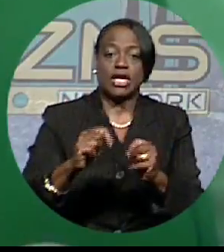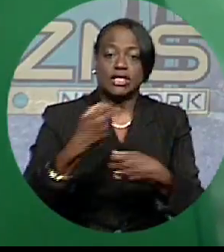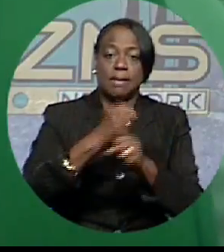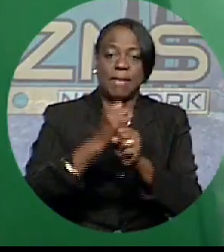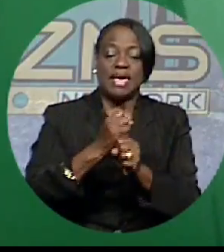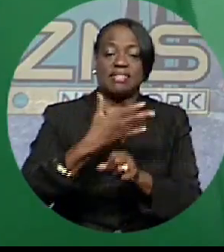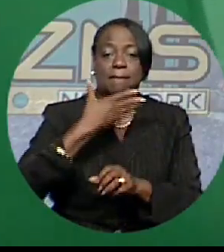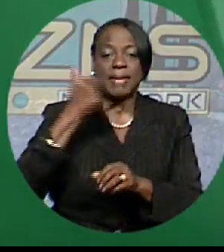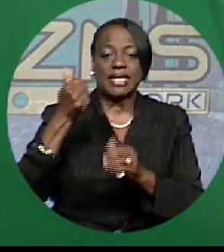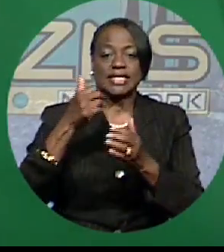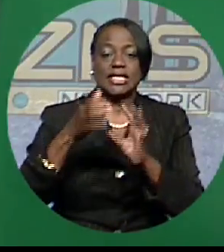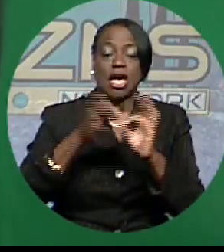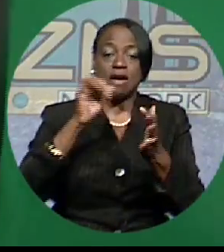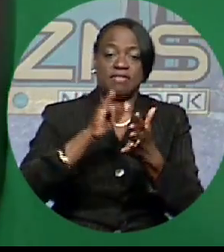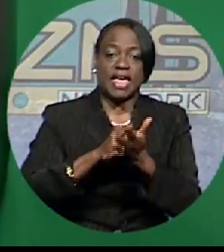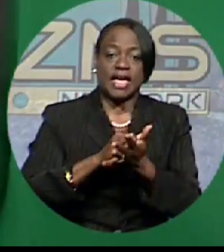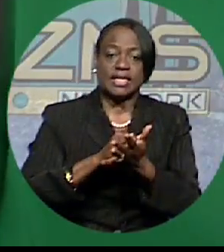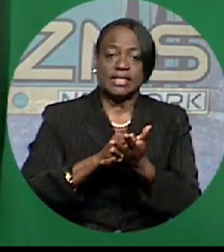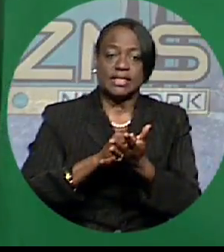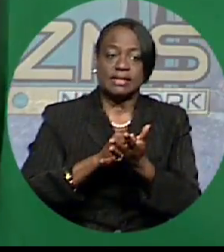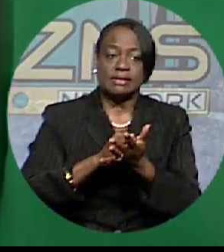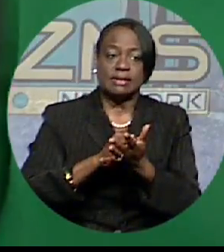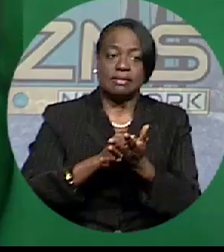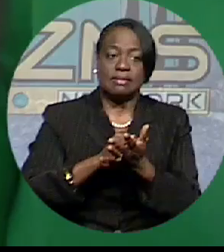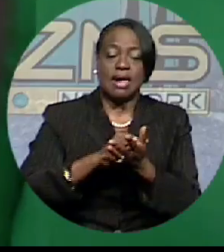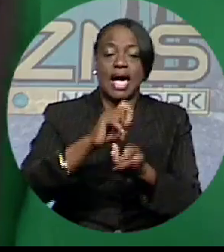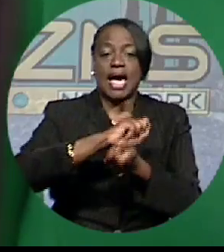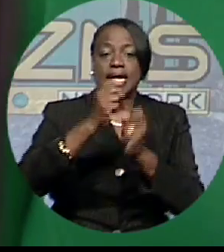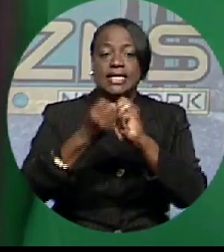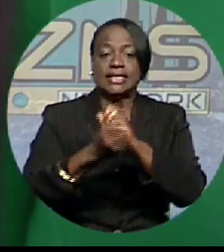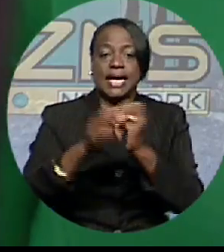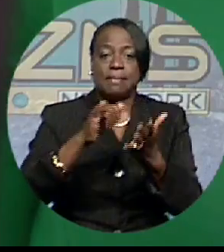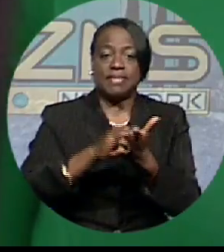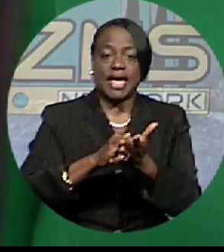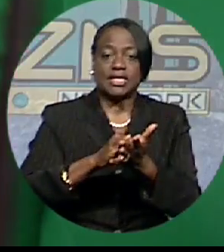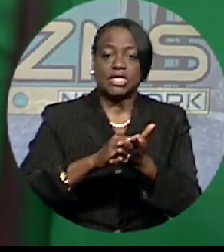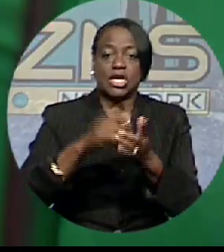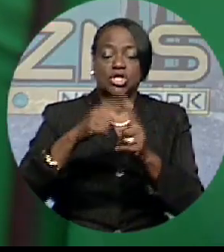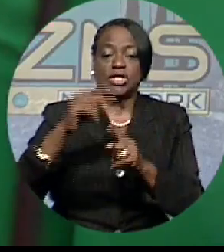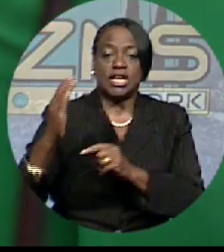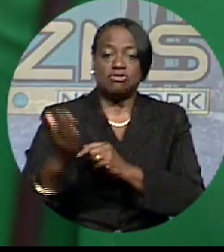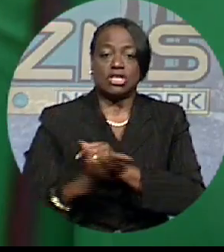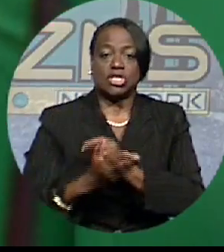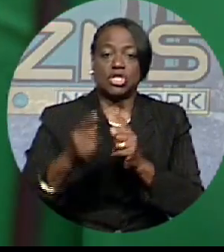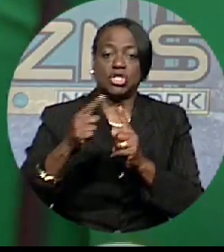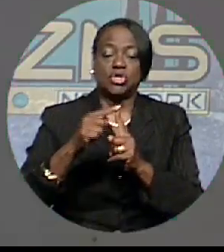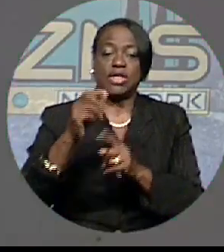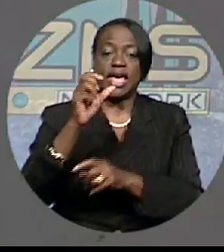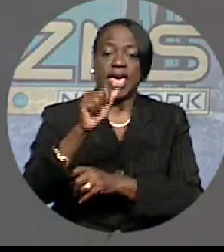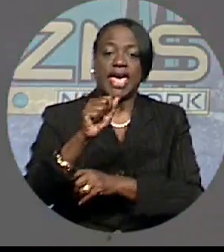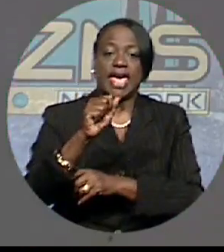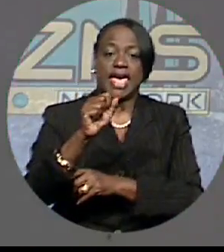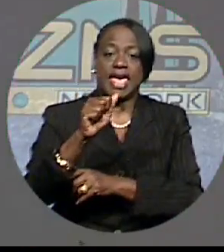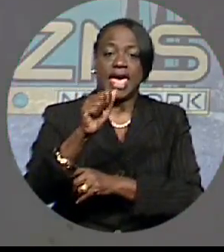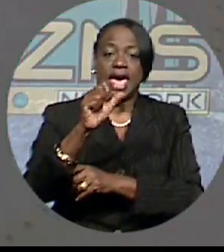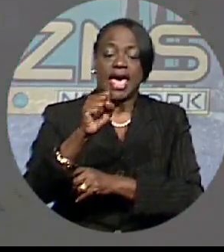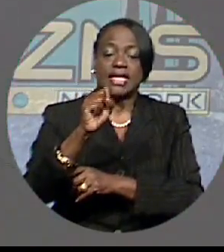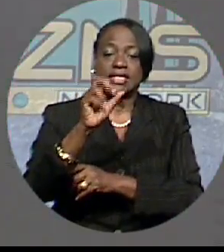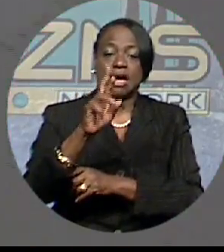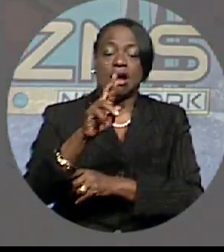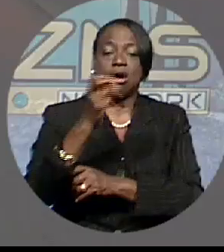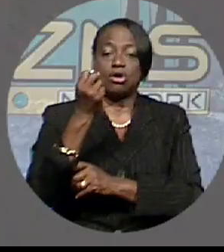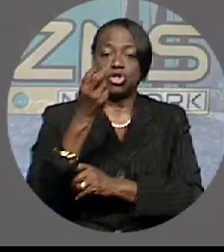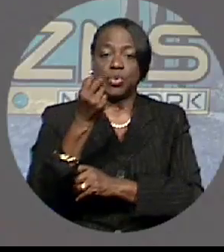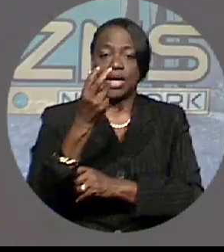to adapt that to what is going to be the introduction of the ASR 12. Minister responsible